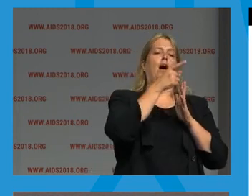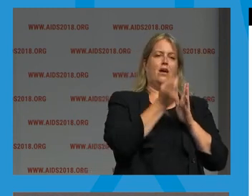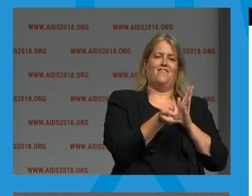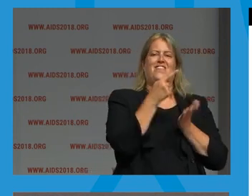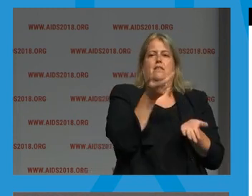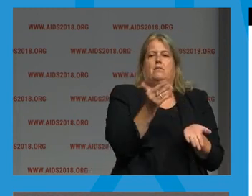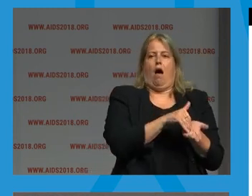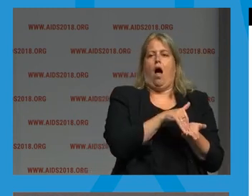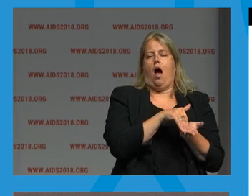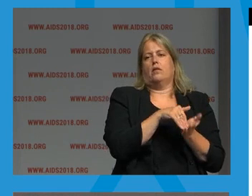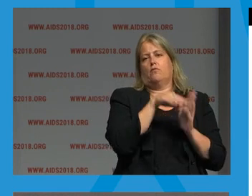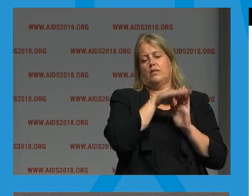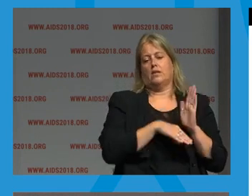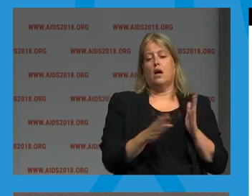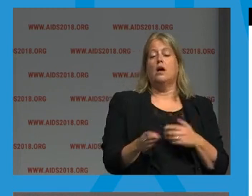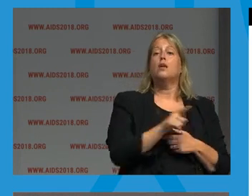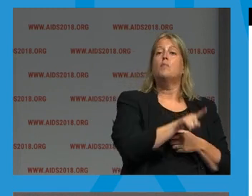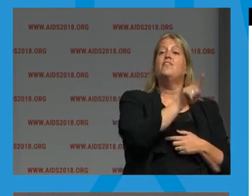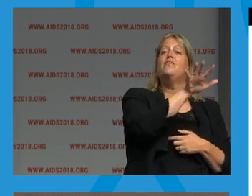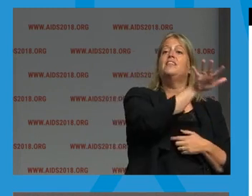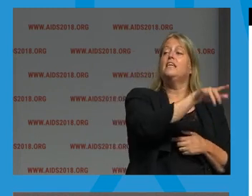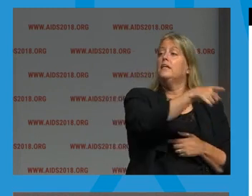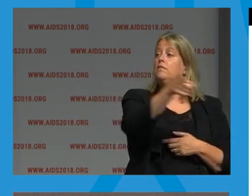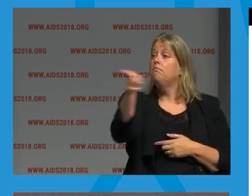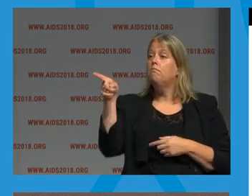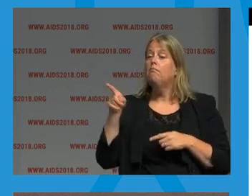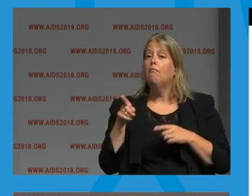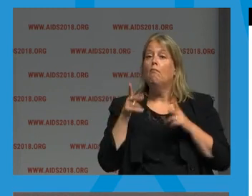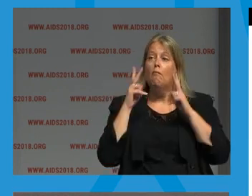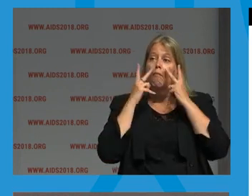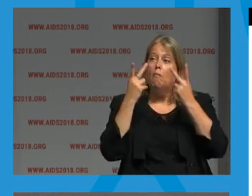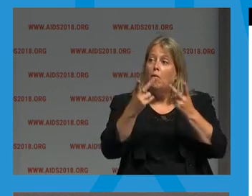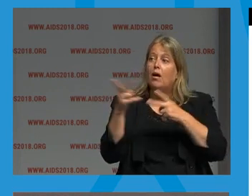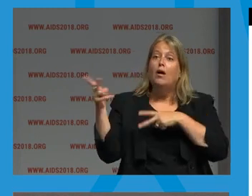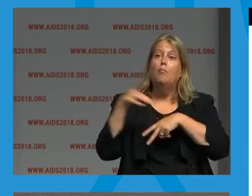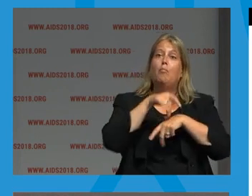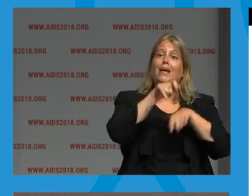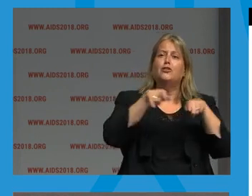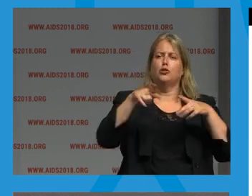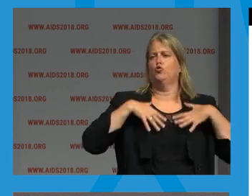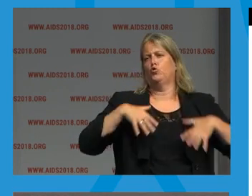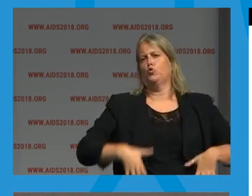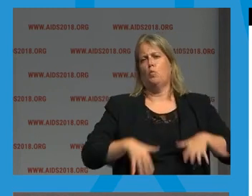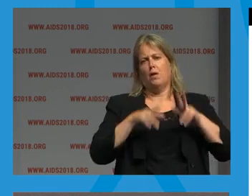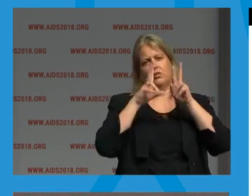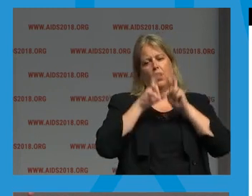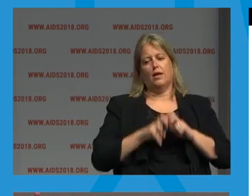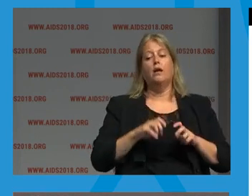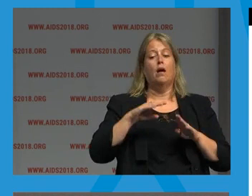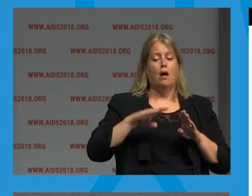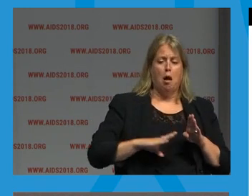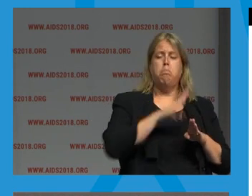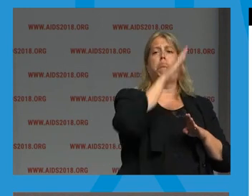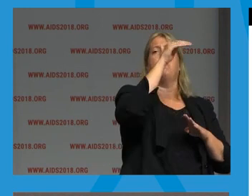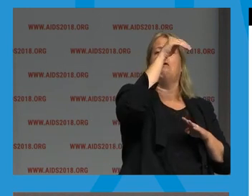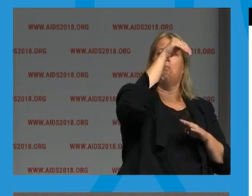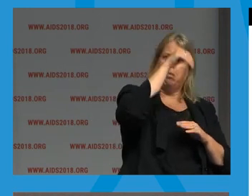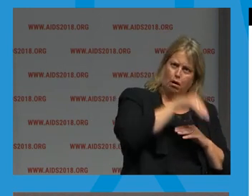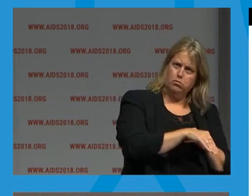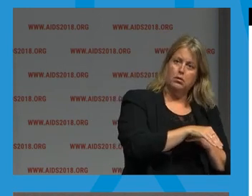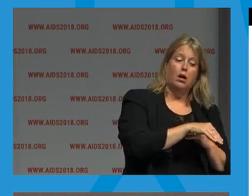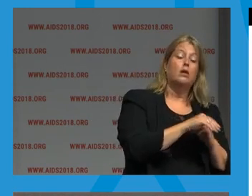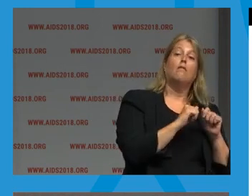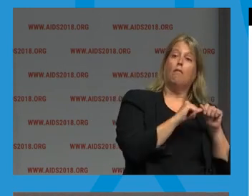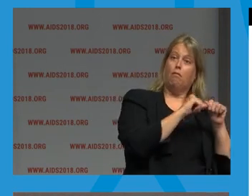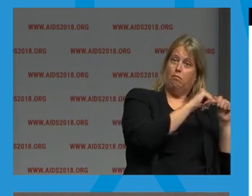criteria. Number 15, for those of you who do patients, human studies, the patient went up, came back down and